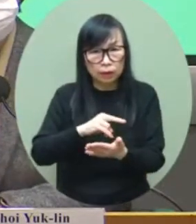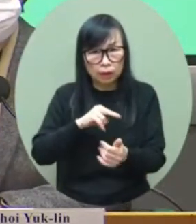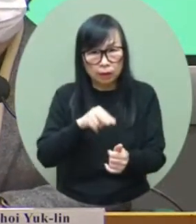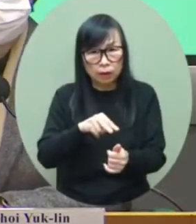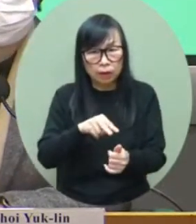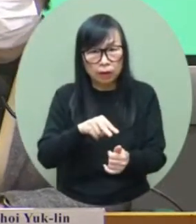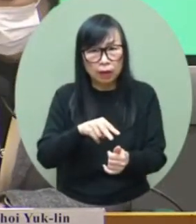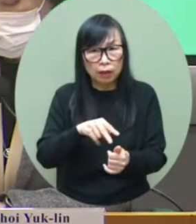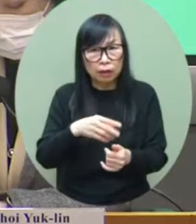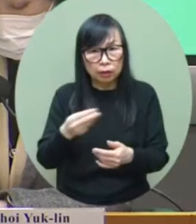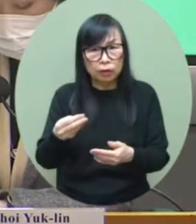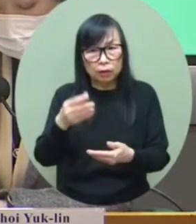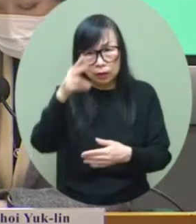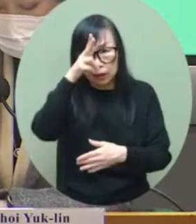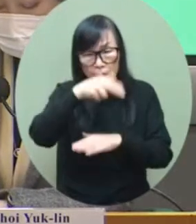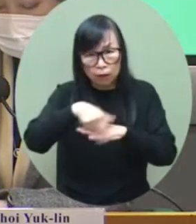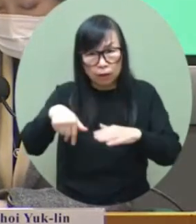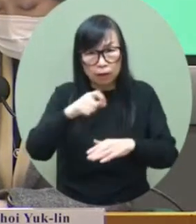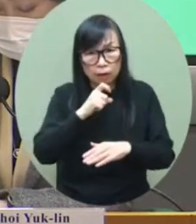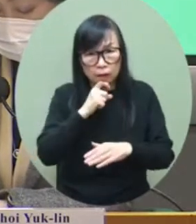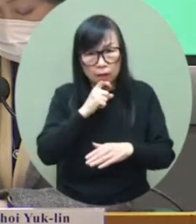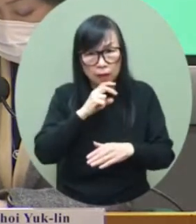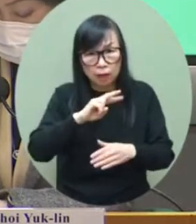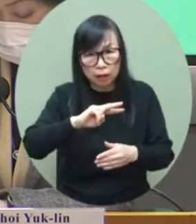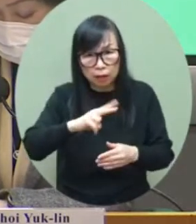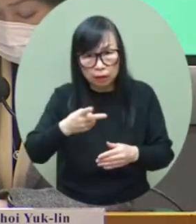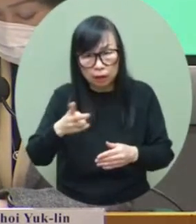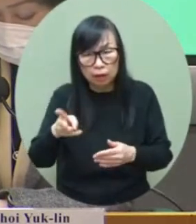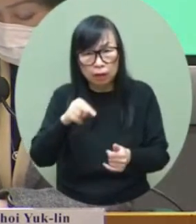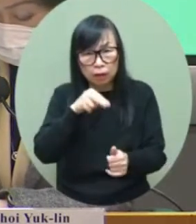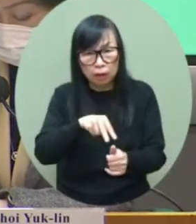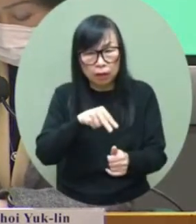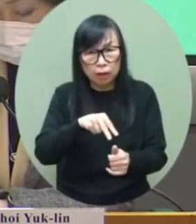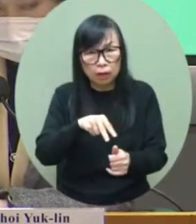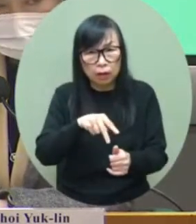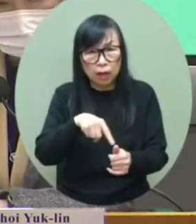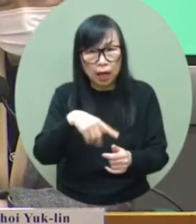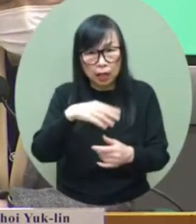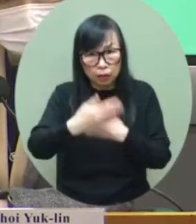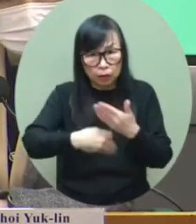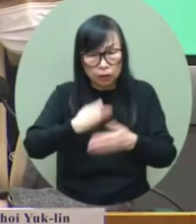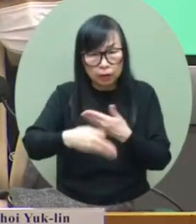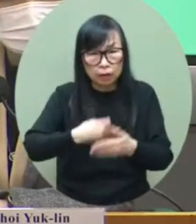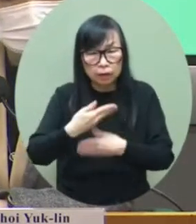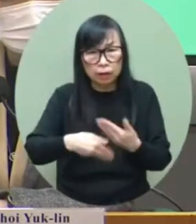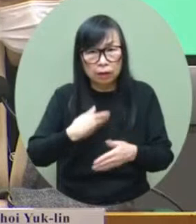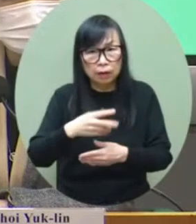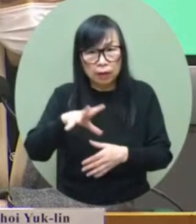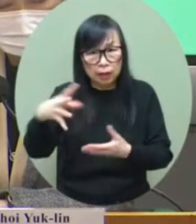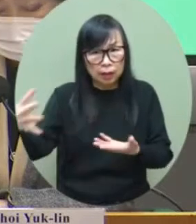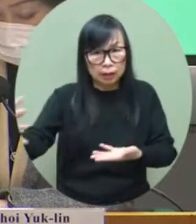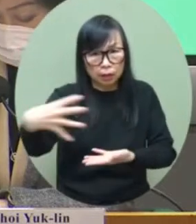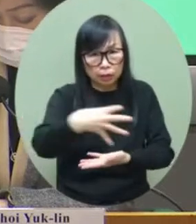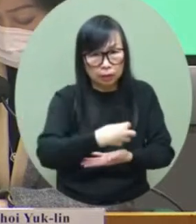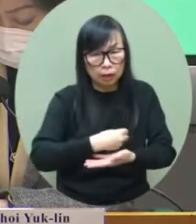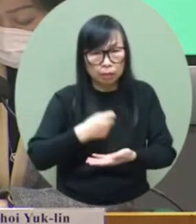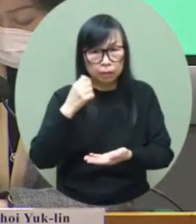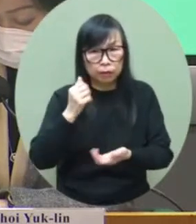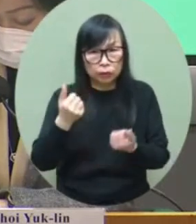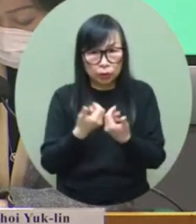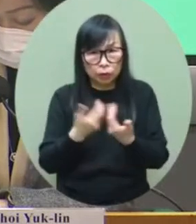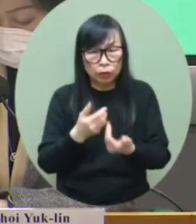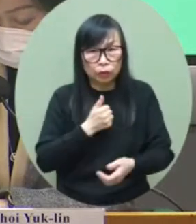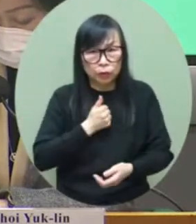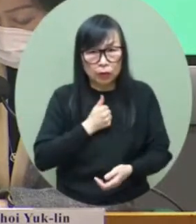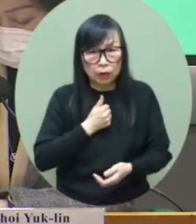back to normalcy. And so that's a strategy we adopt as we made adjustments to our control measures. That